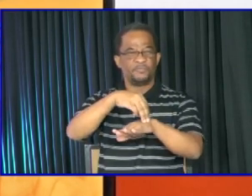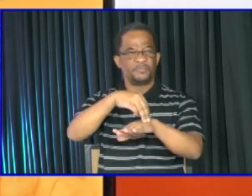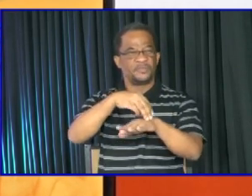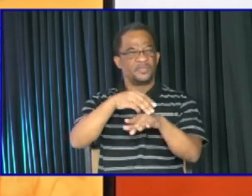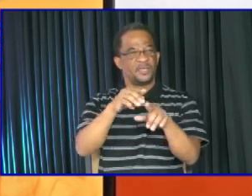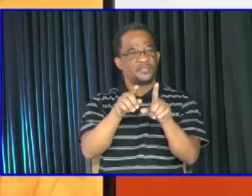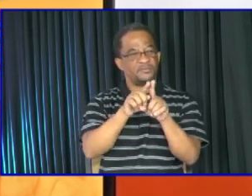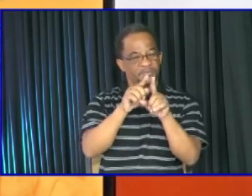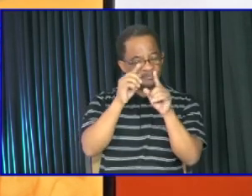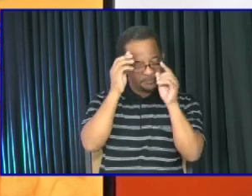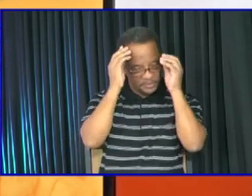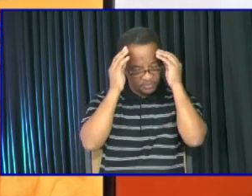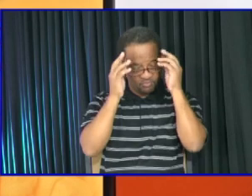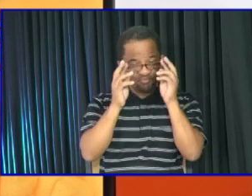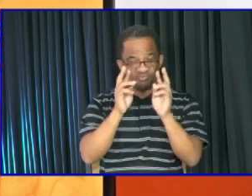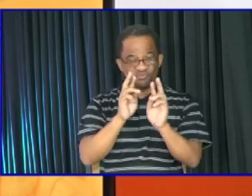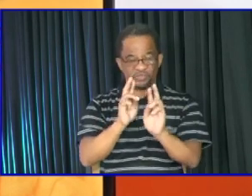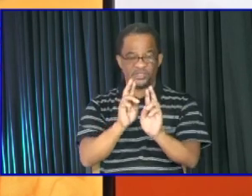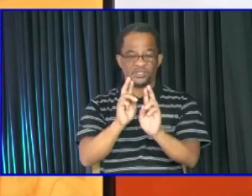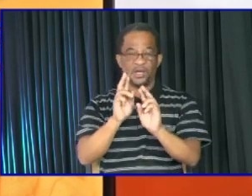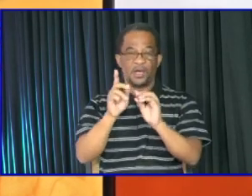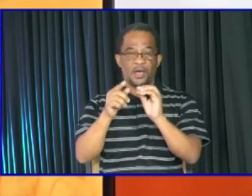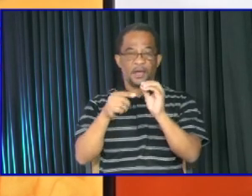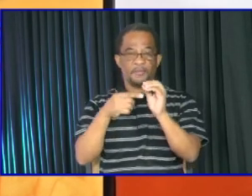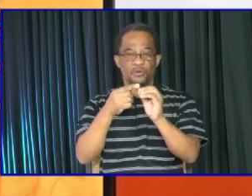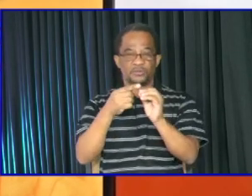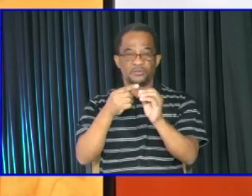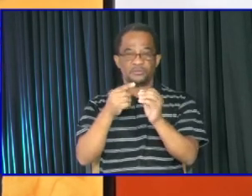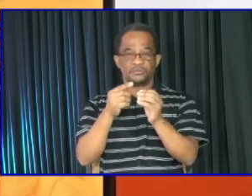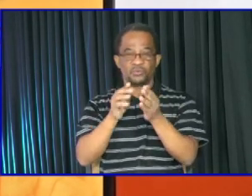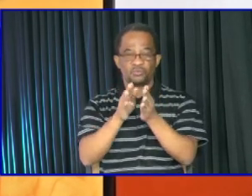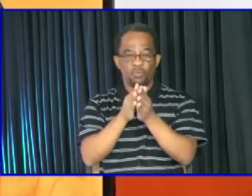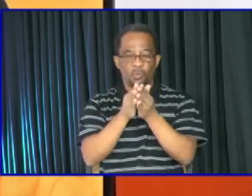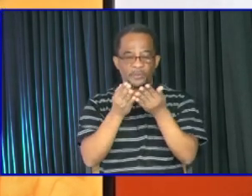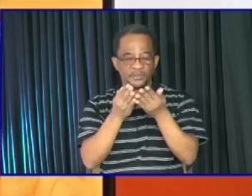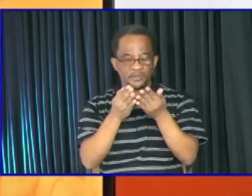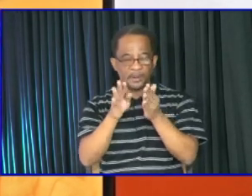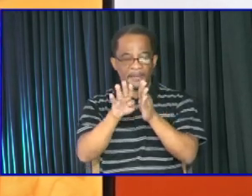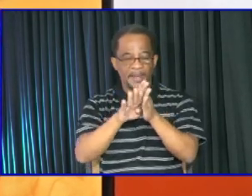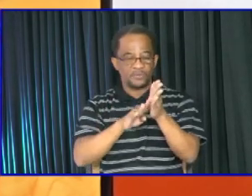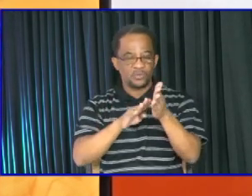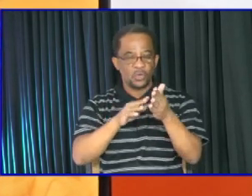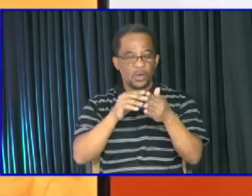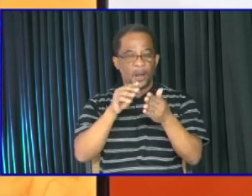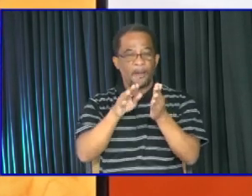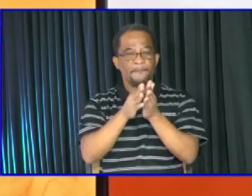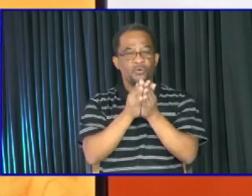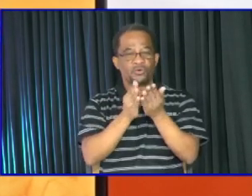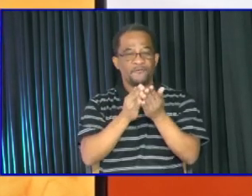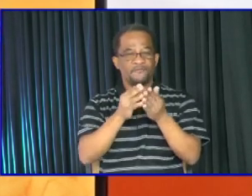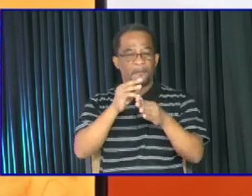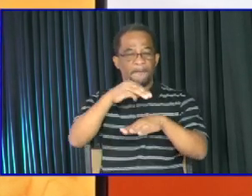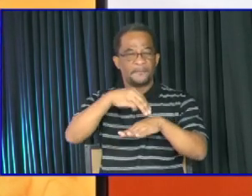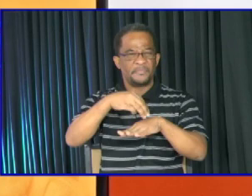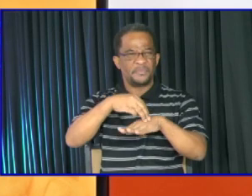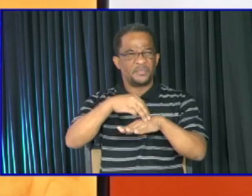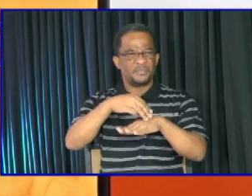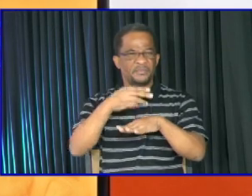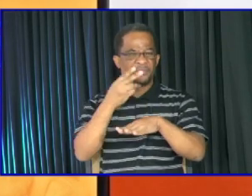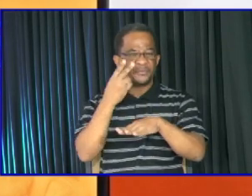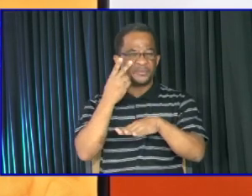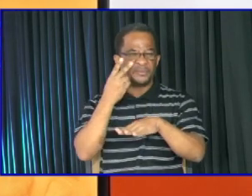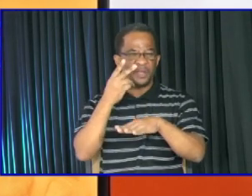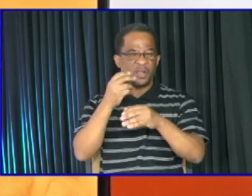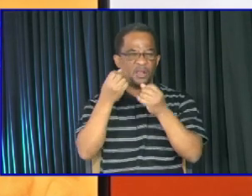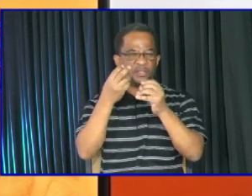we get ready to go to the book of Matthew, I must let you know that we see lots of responses in